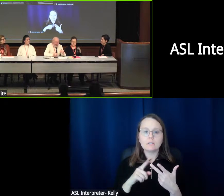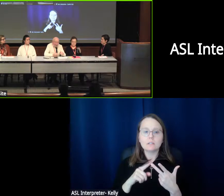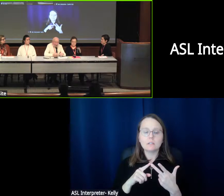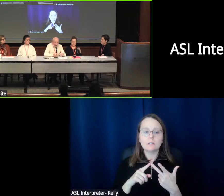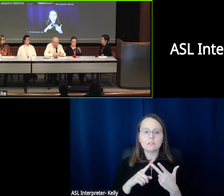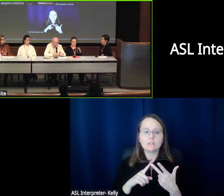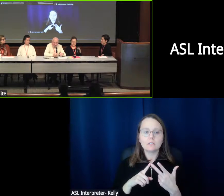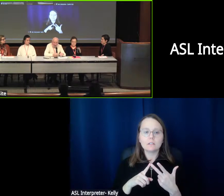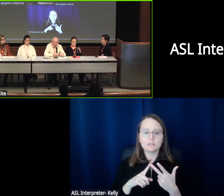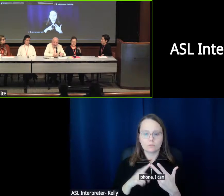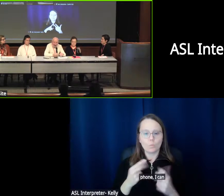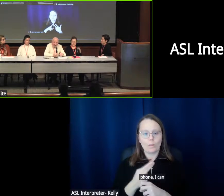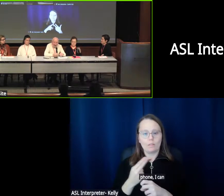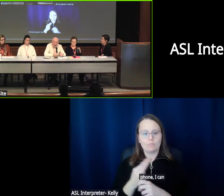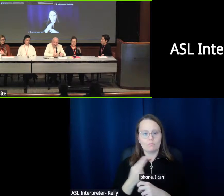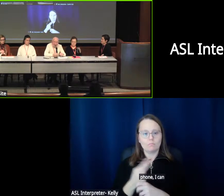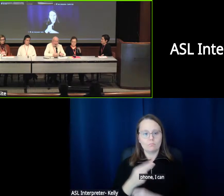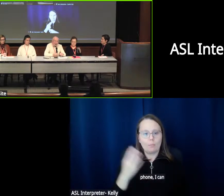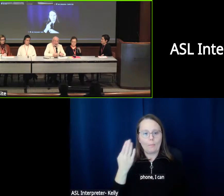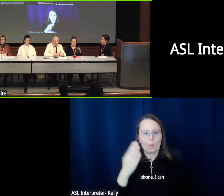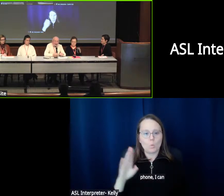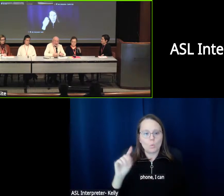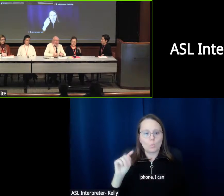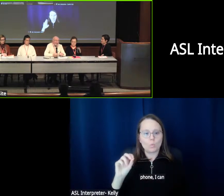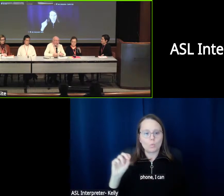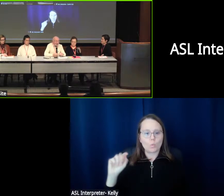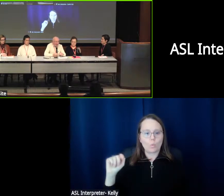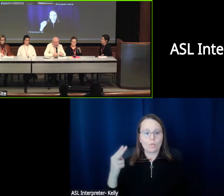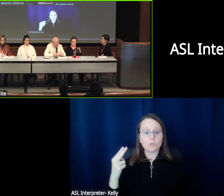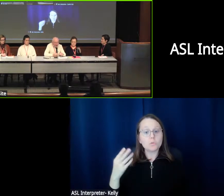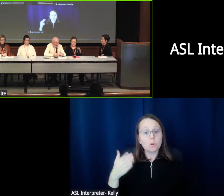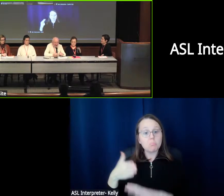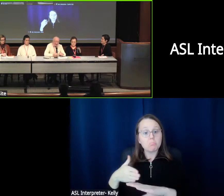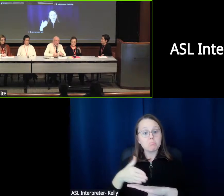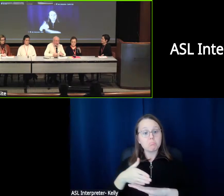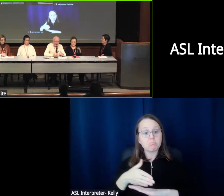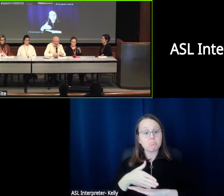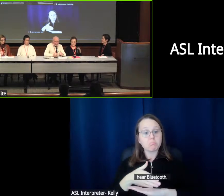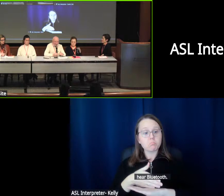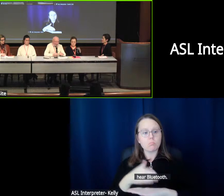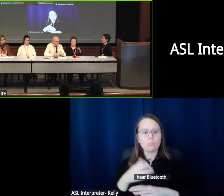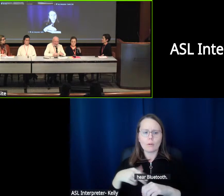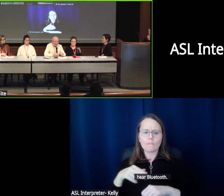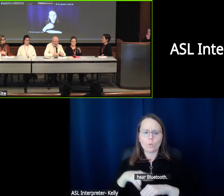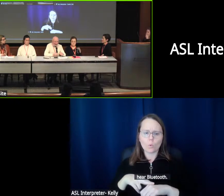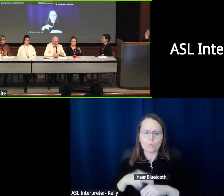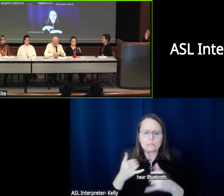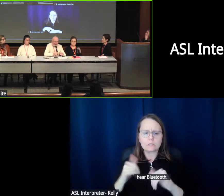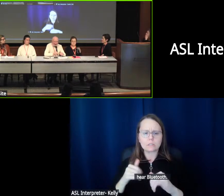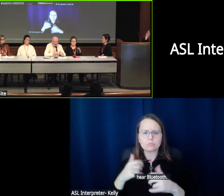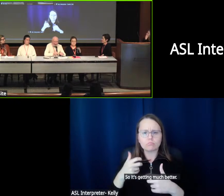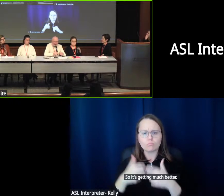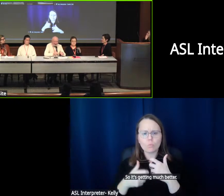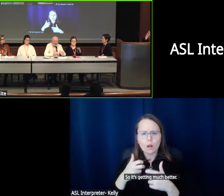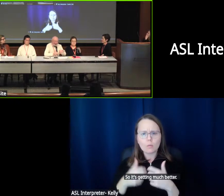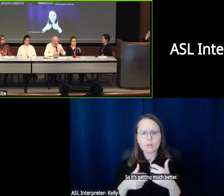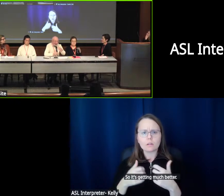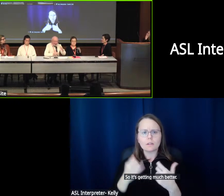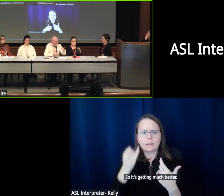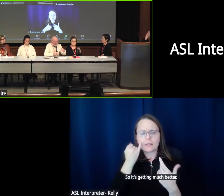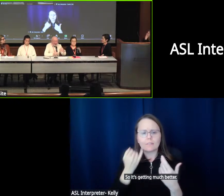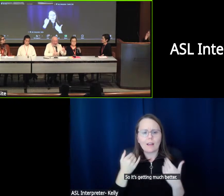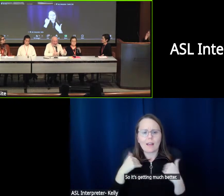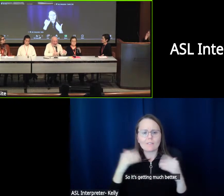via Bluetooth. So it's getting much better, but of course I have a problem when there is a